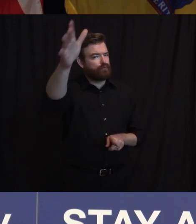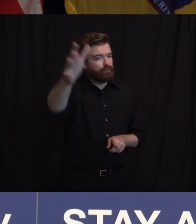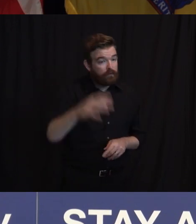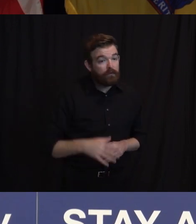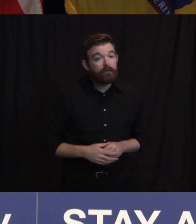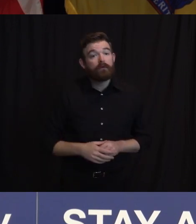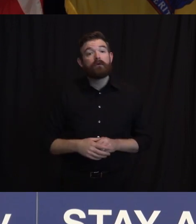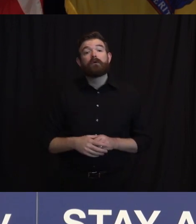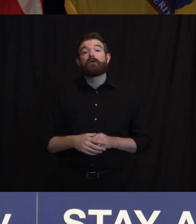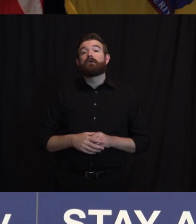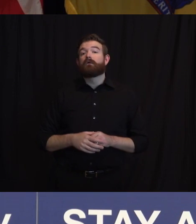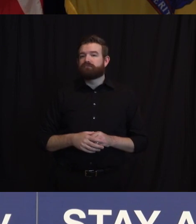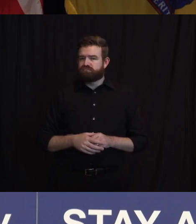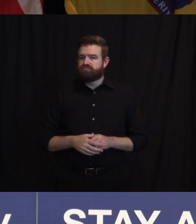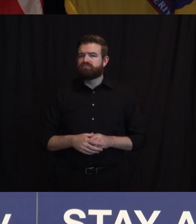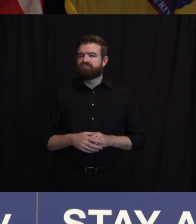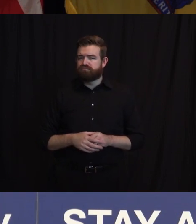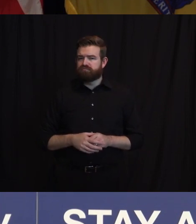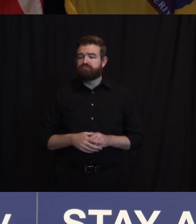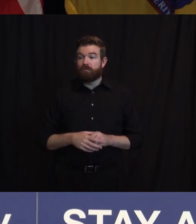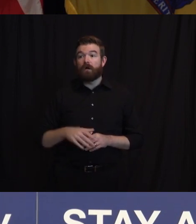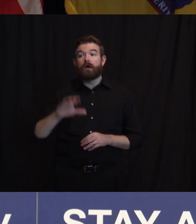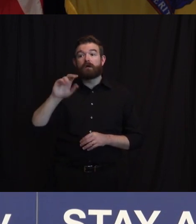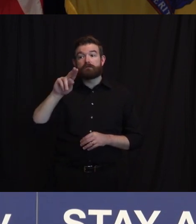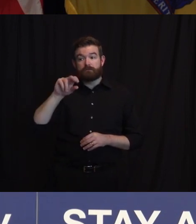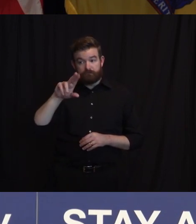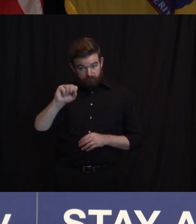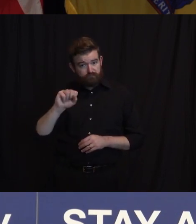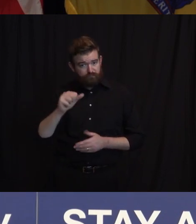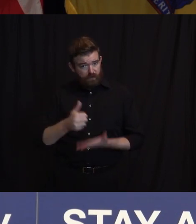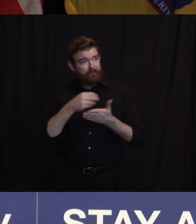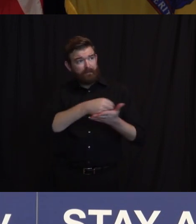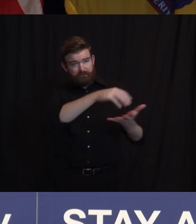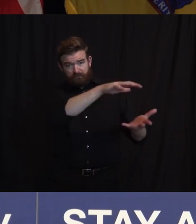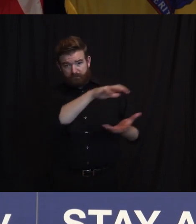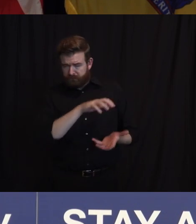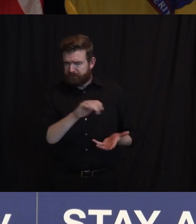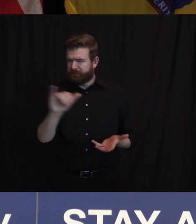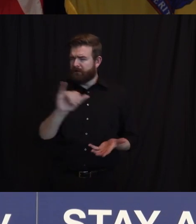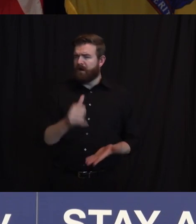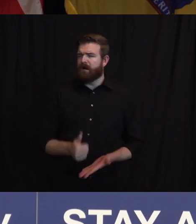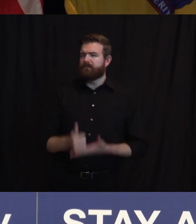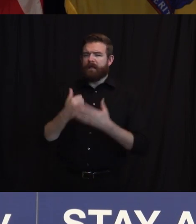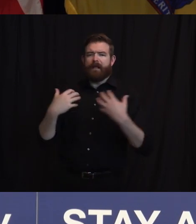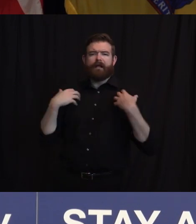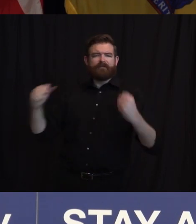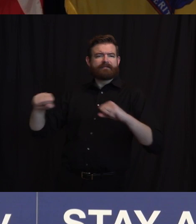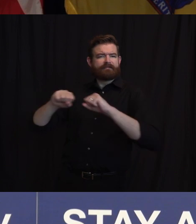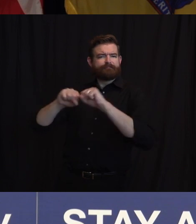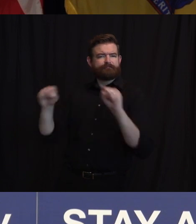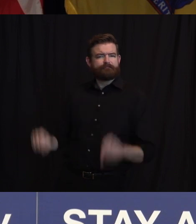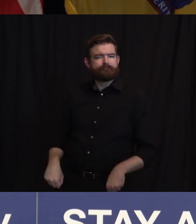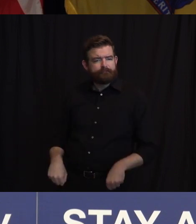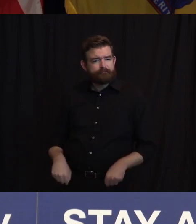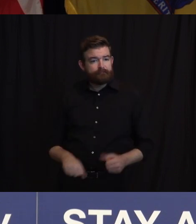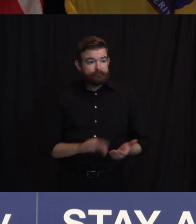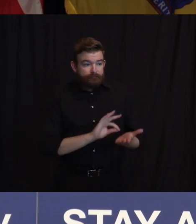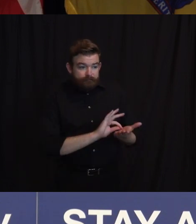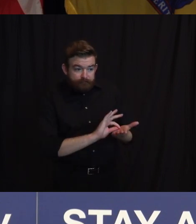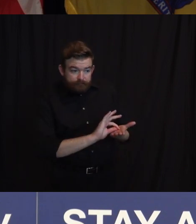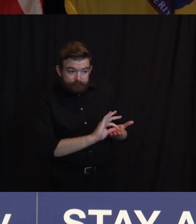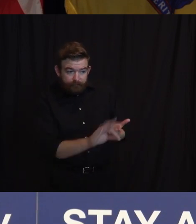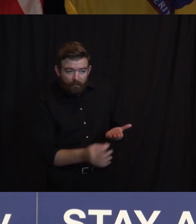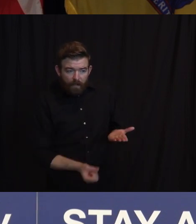is on the health of our state. Census data informs the number of community health centers built and